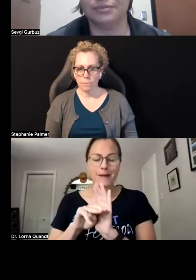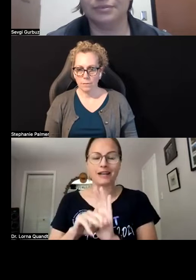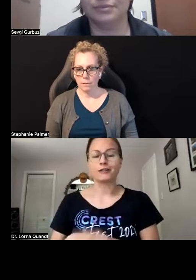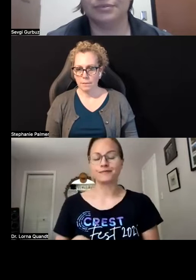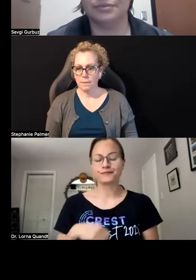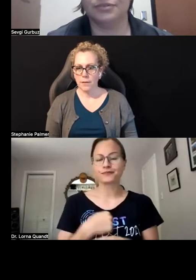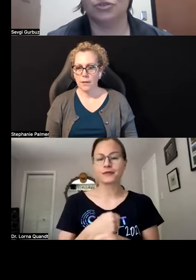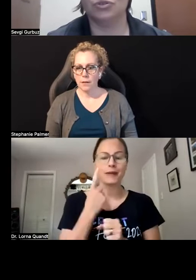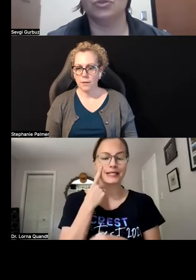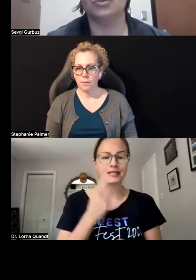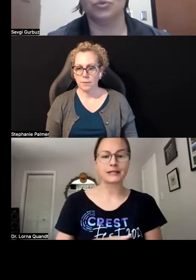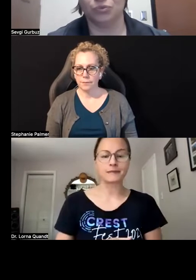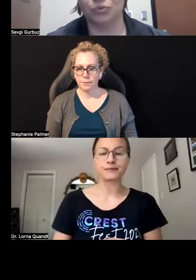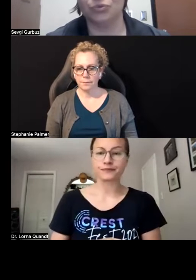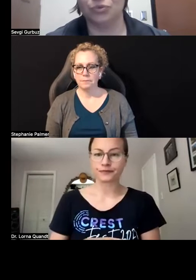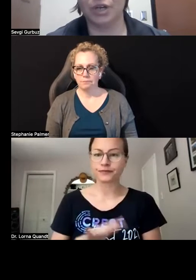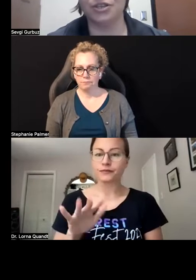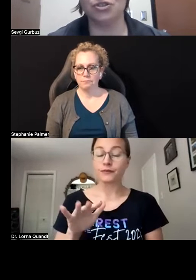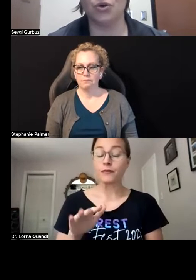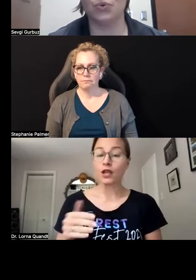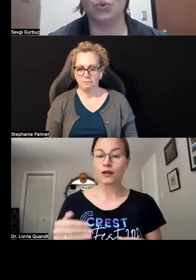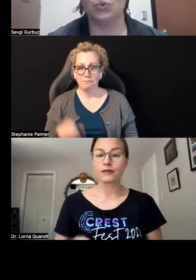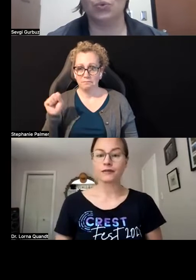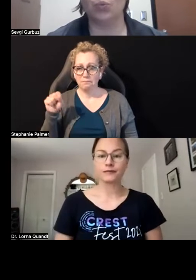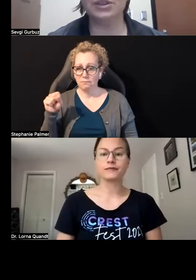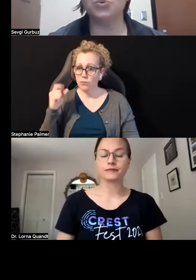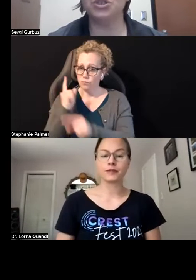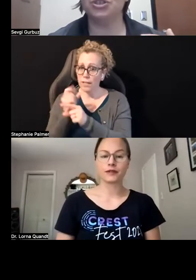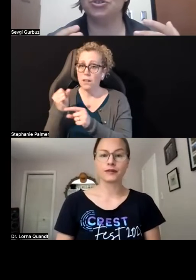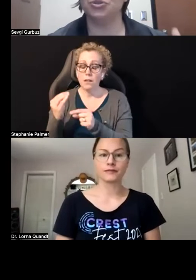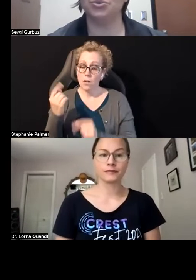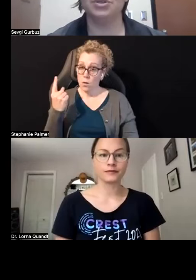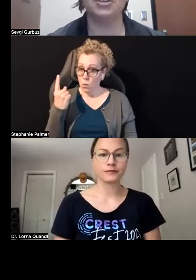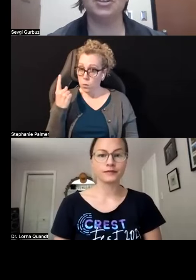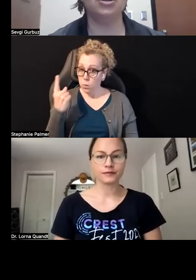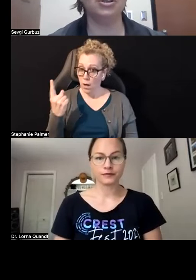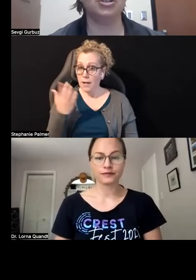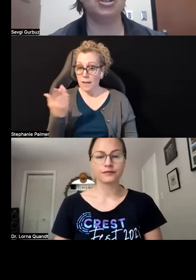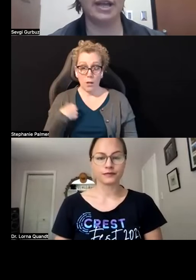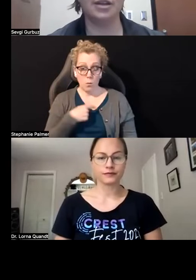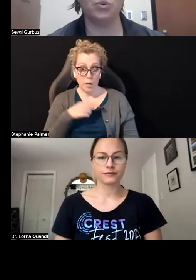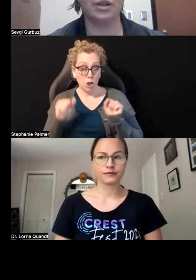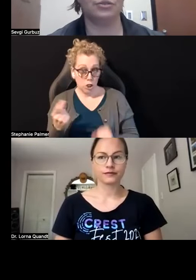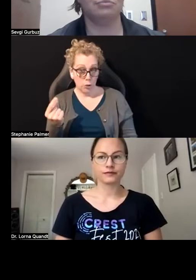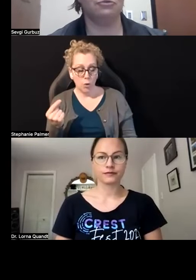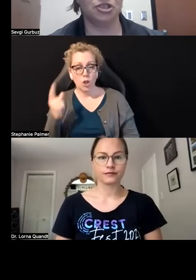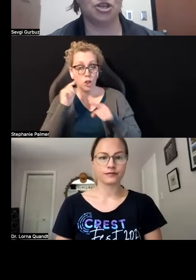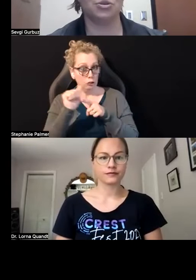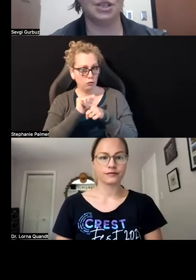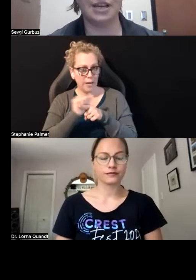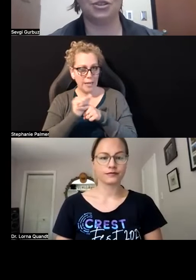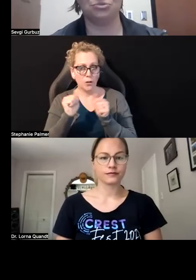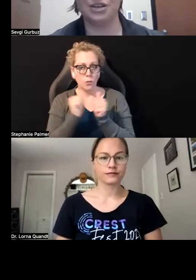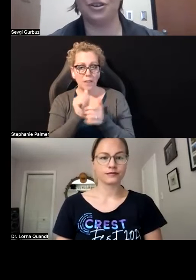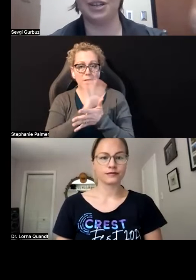to identify new models. Okay, Right. That makes sense. So one thing we could do is we could train with